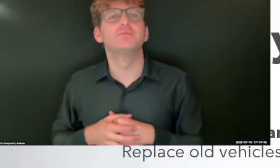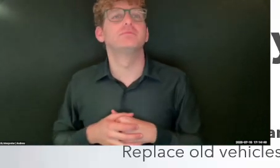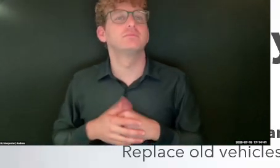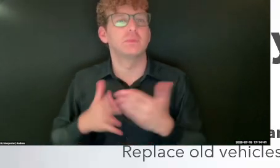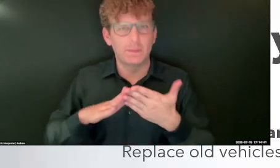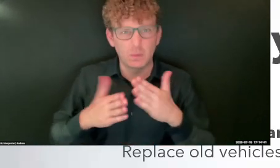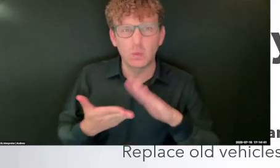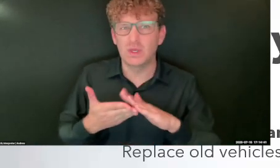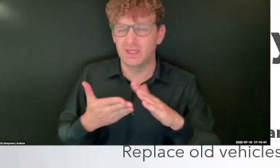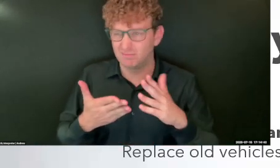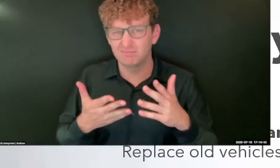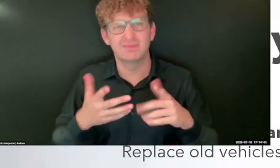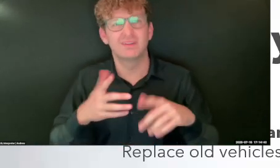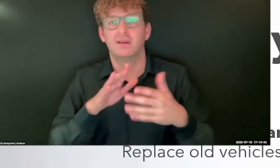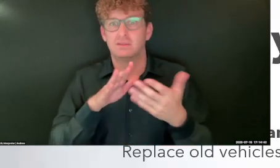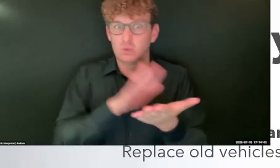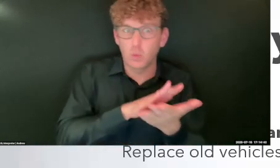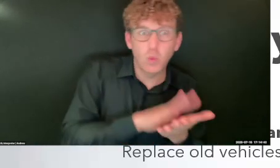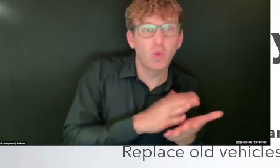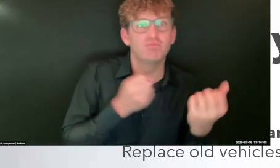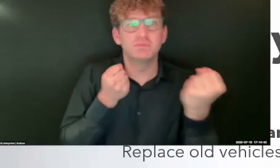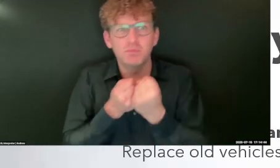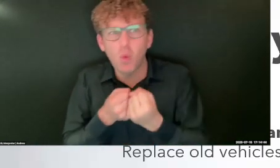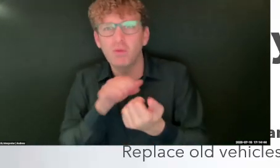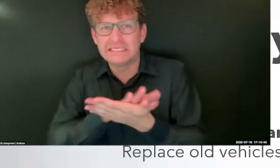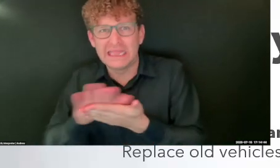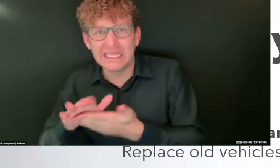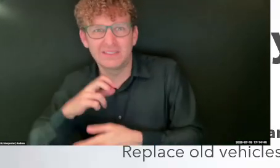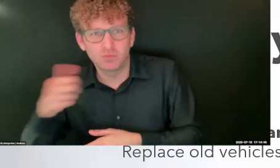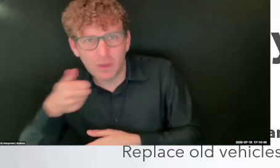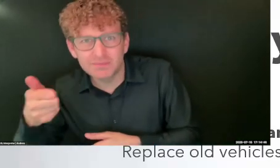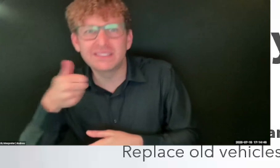quality improvement, and education projects at K-12 public schools.